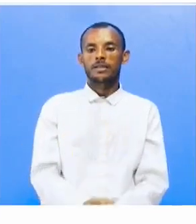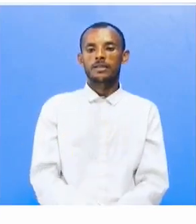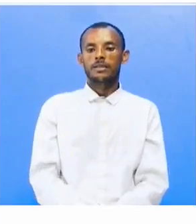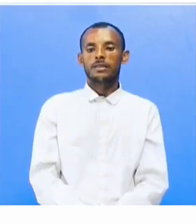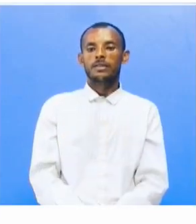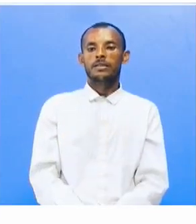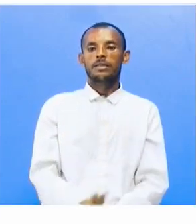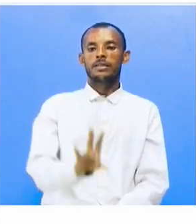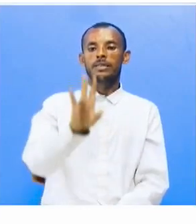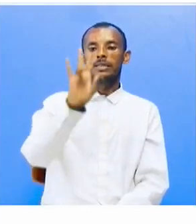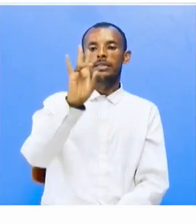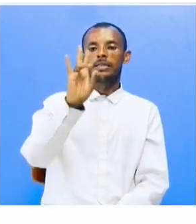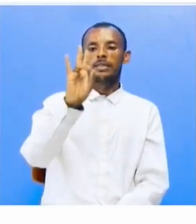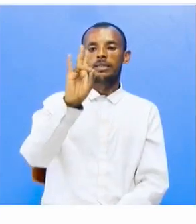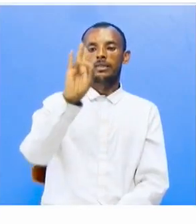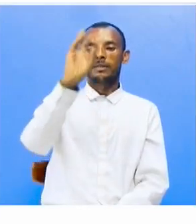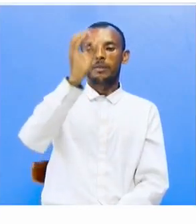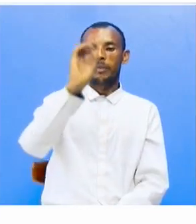7%